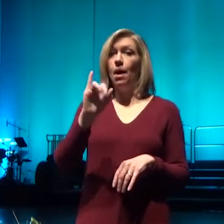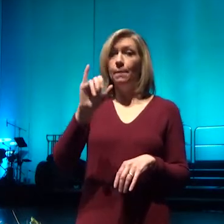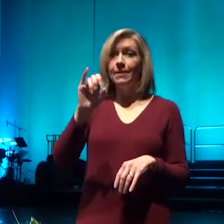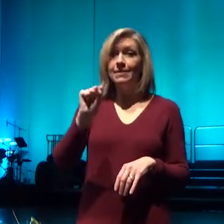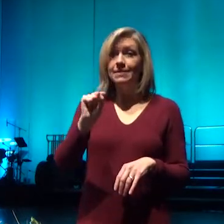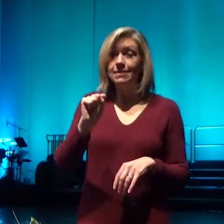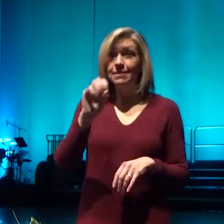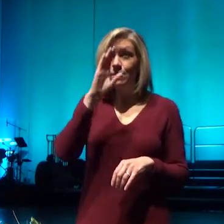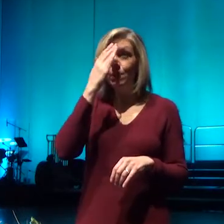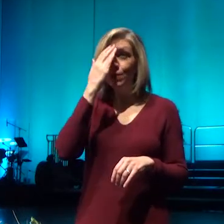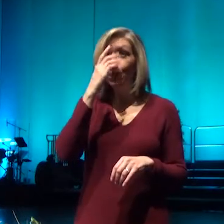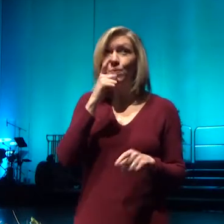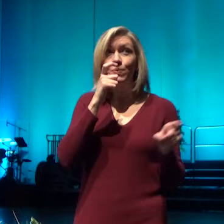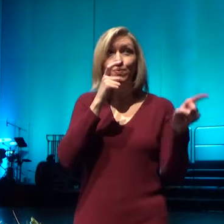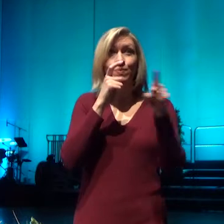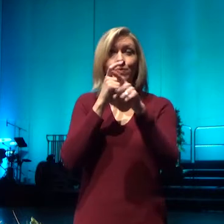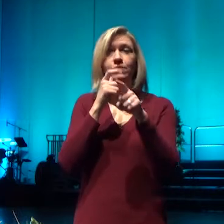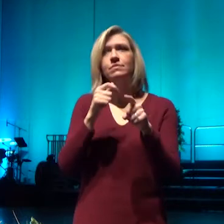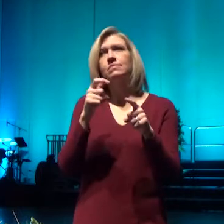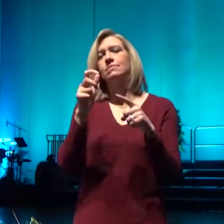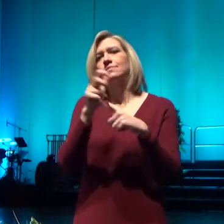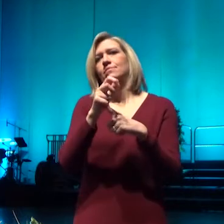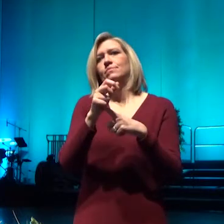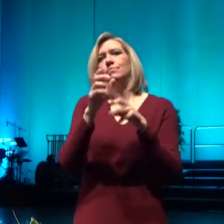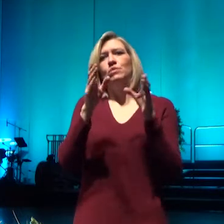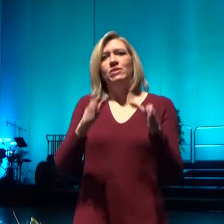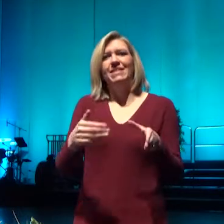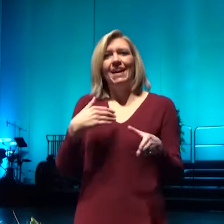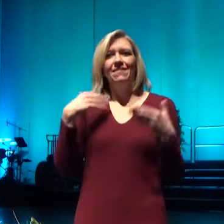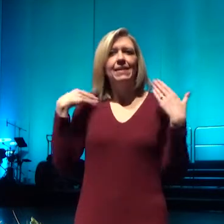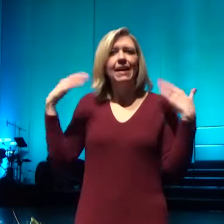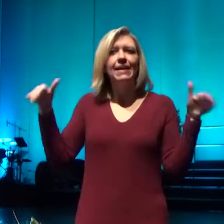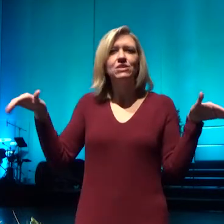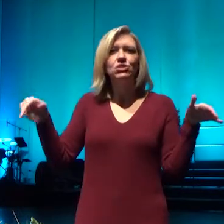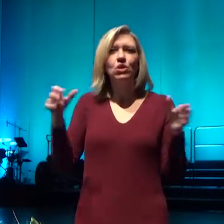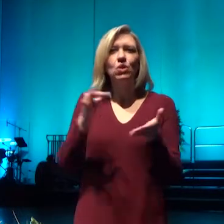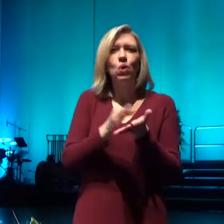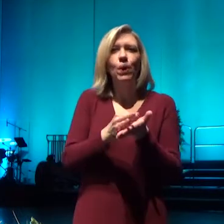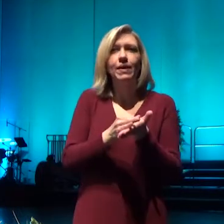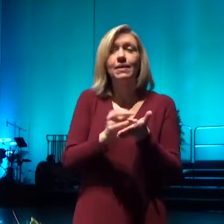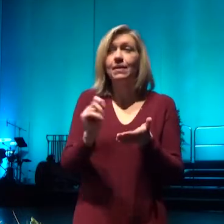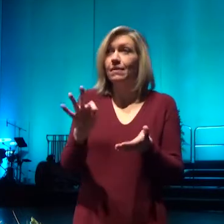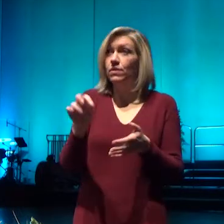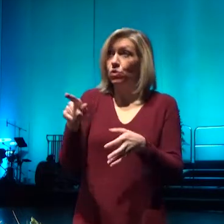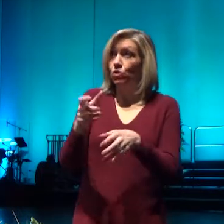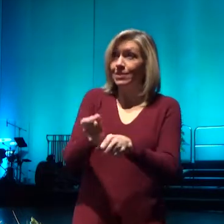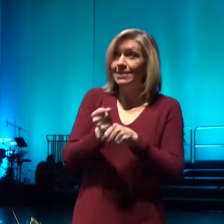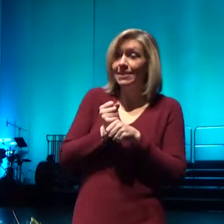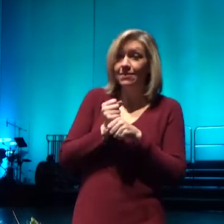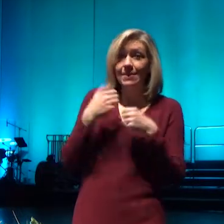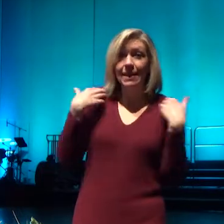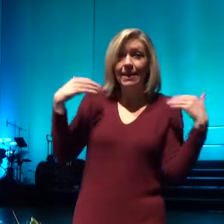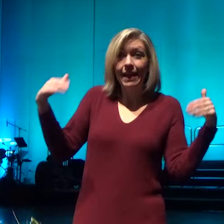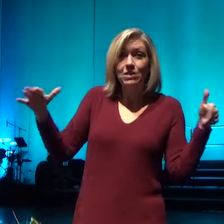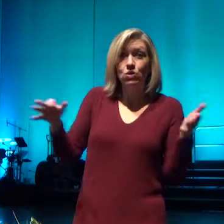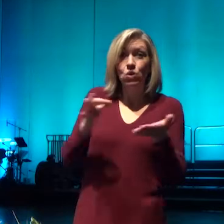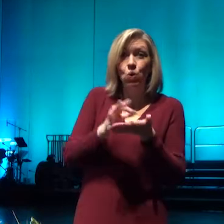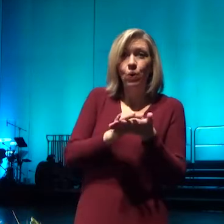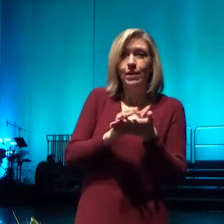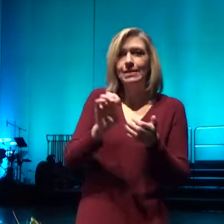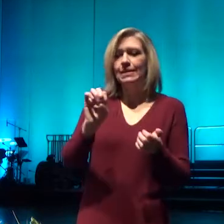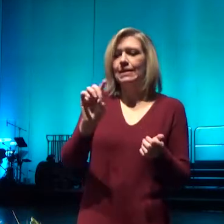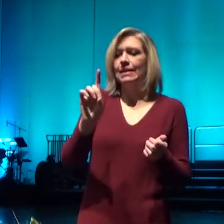Hobbs? Incredible person. I have an angel coin in here that she likes to give out. If you've ever received an angel coin,